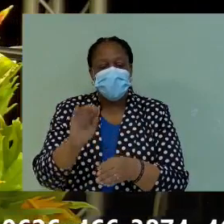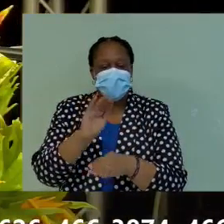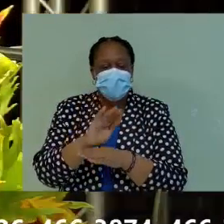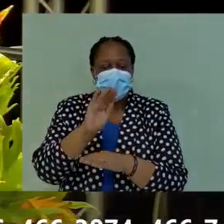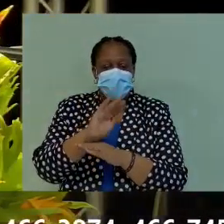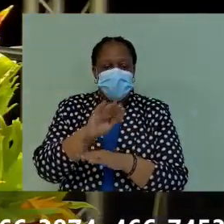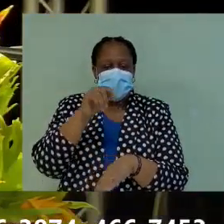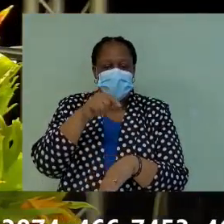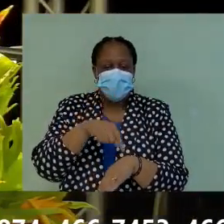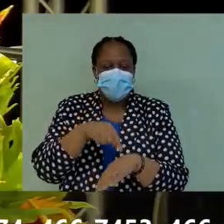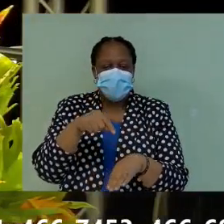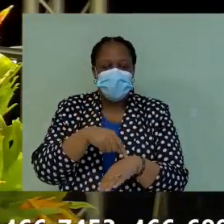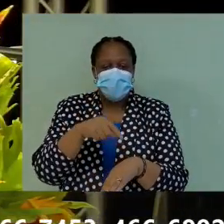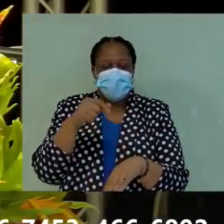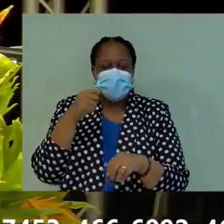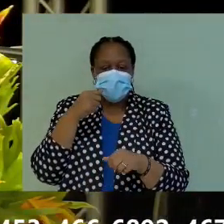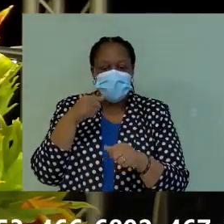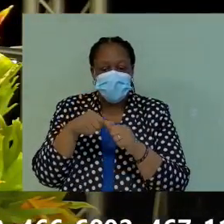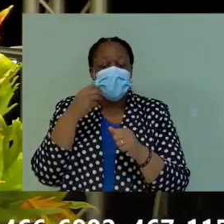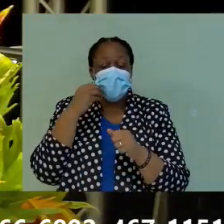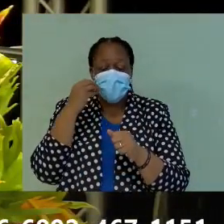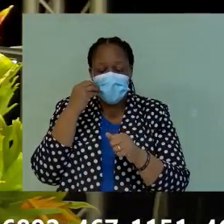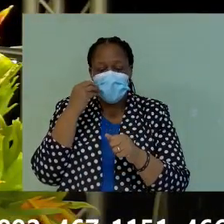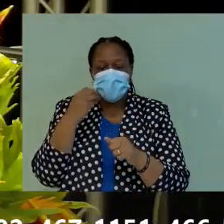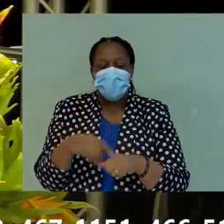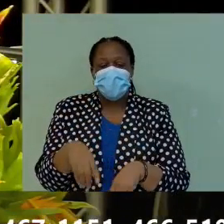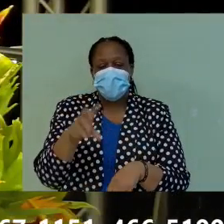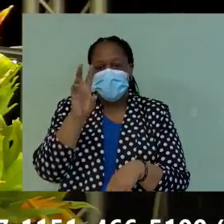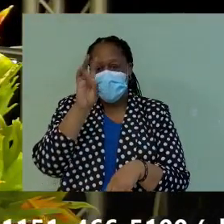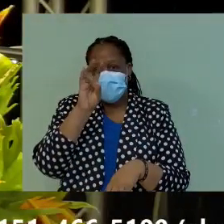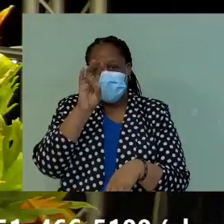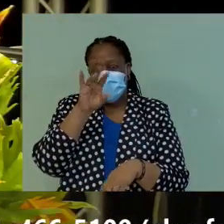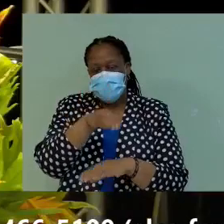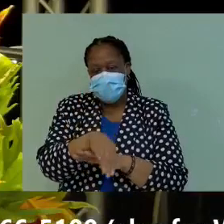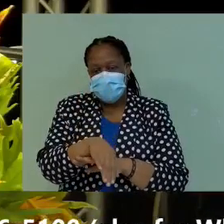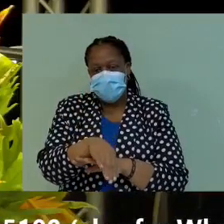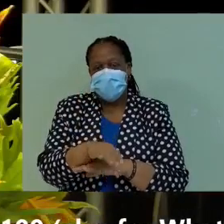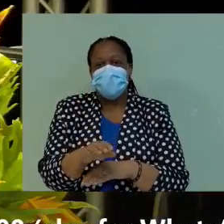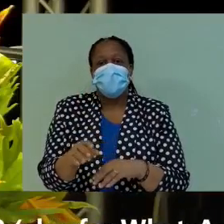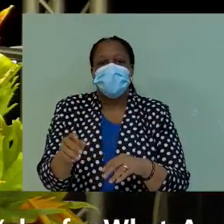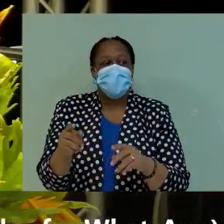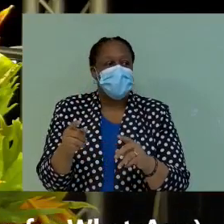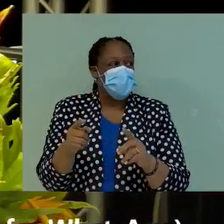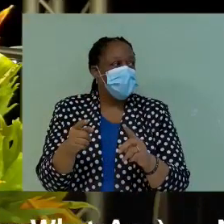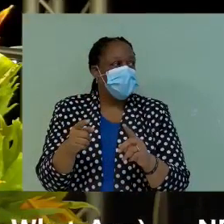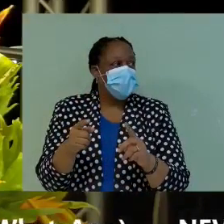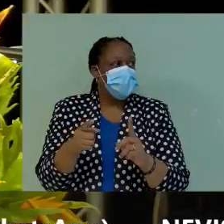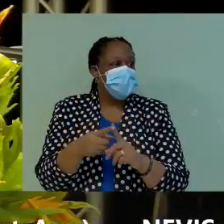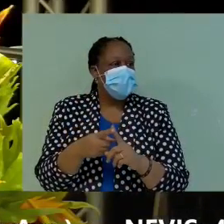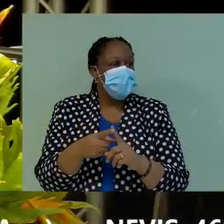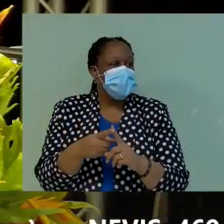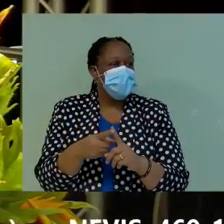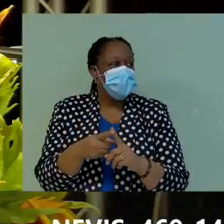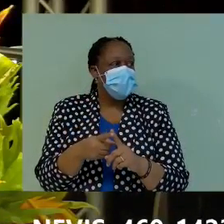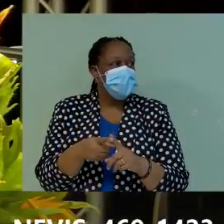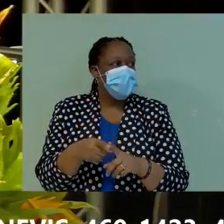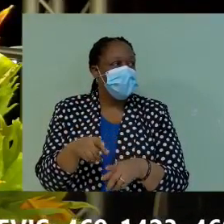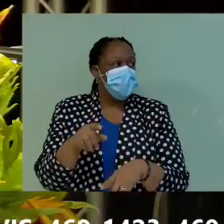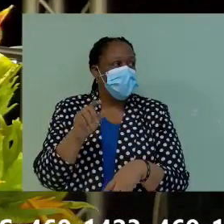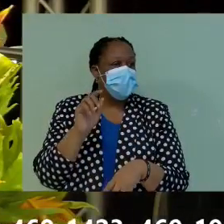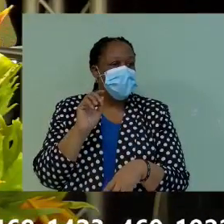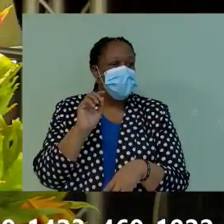from 7:01 p.m. this evening until 5:59 a.m. tomorrow. Then for the next